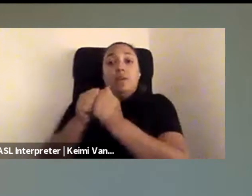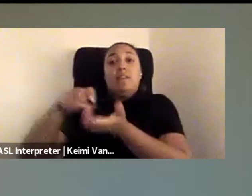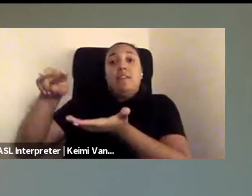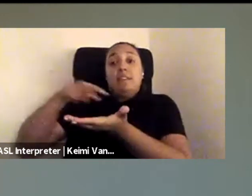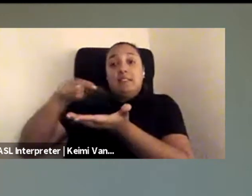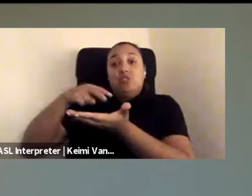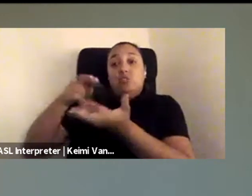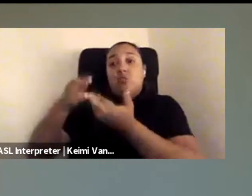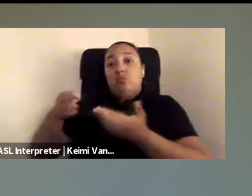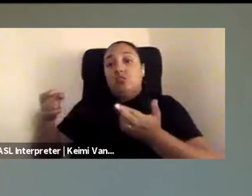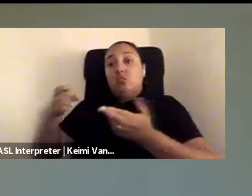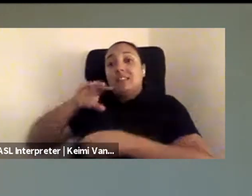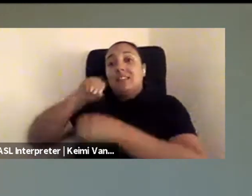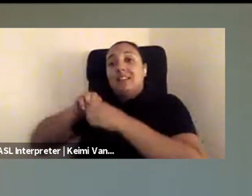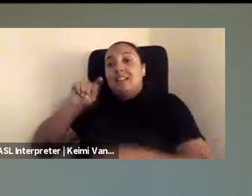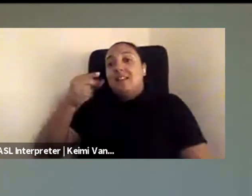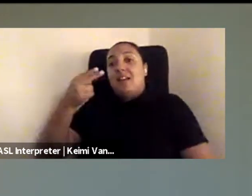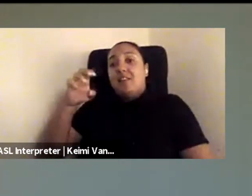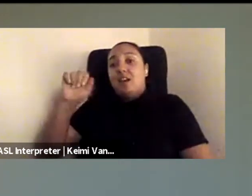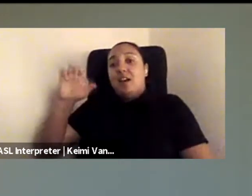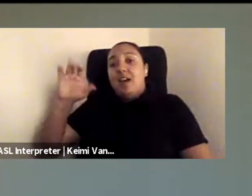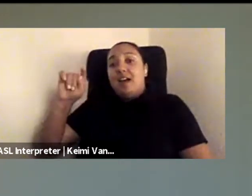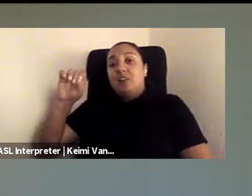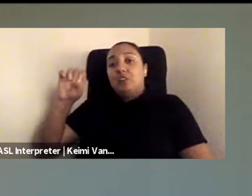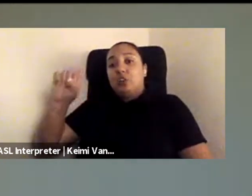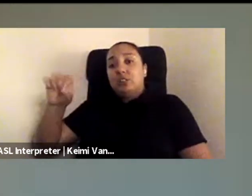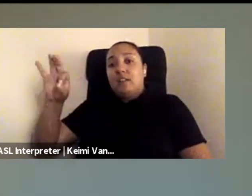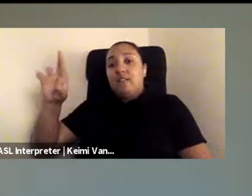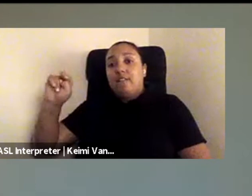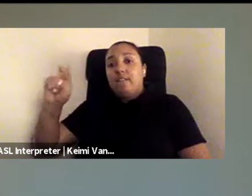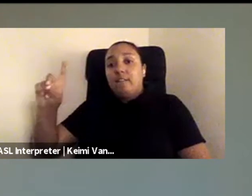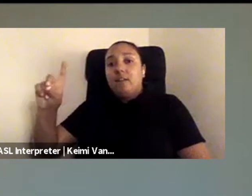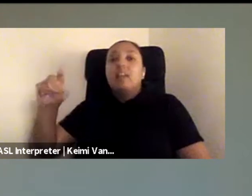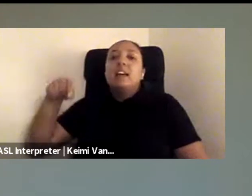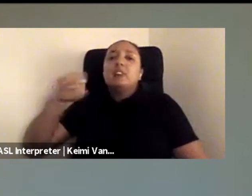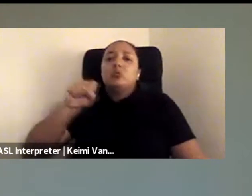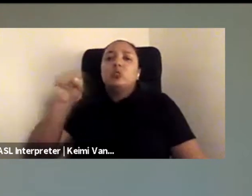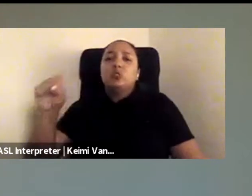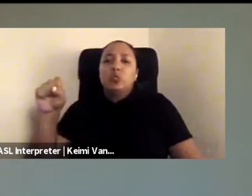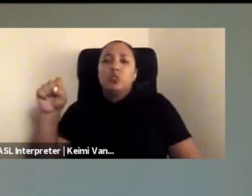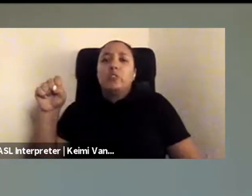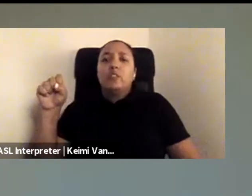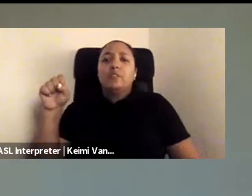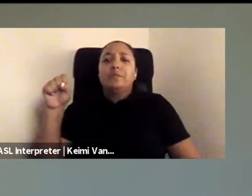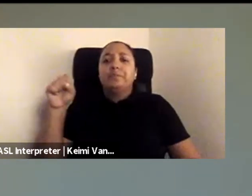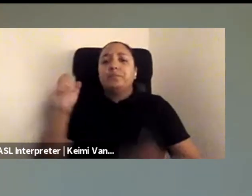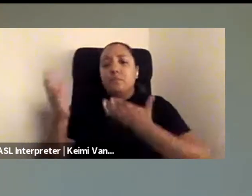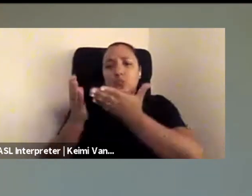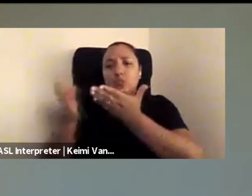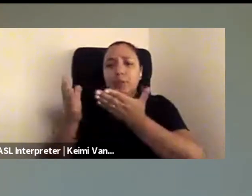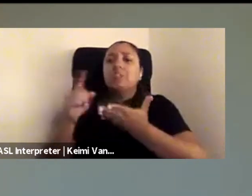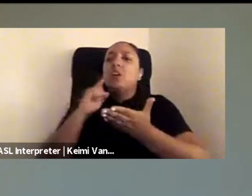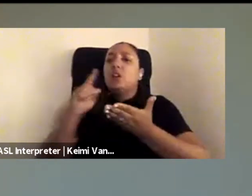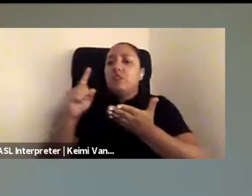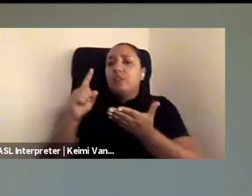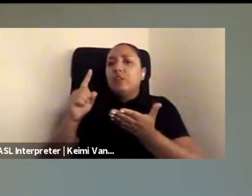The Actors Fund is a social service agency that provides social services for people in the entertainment